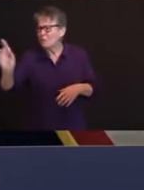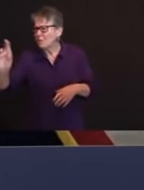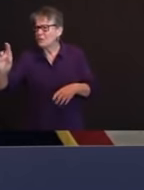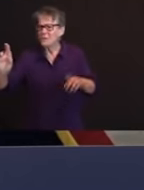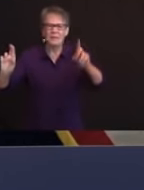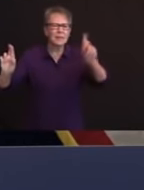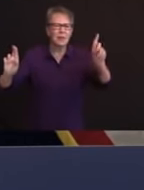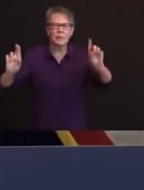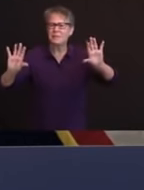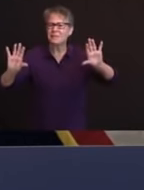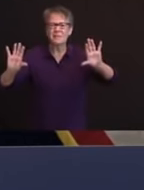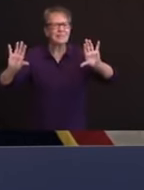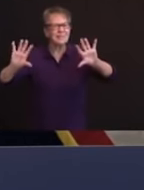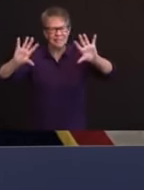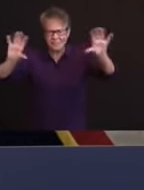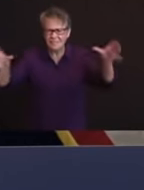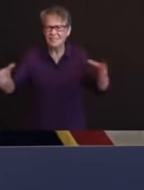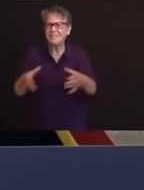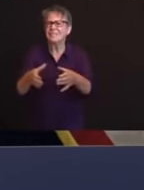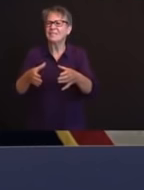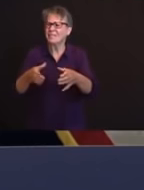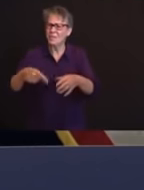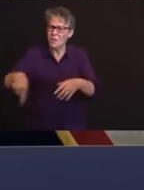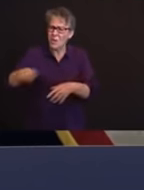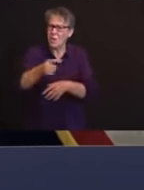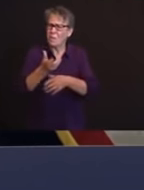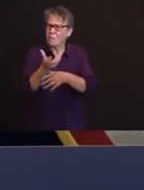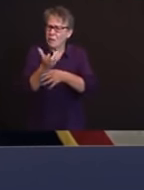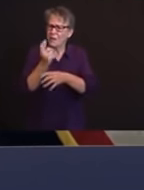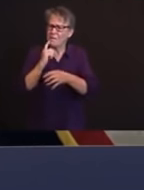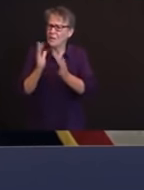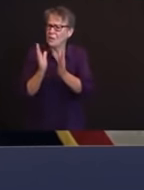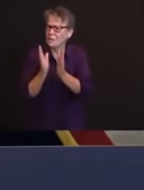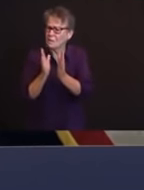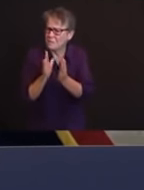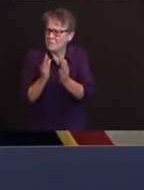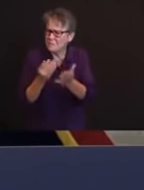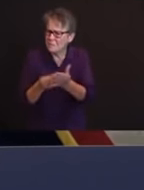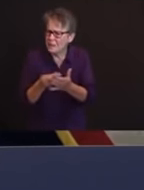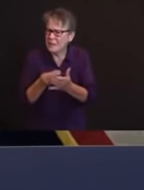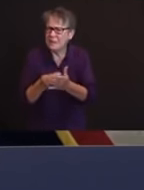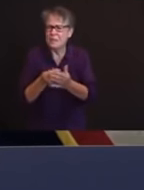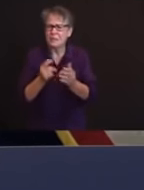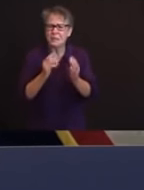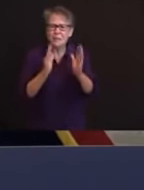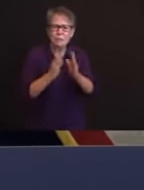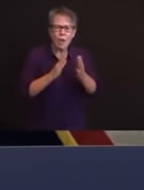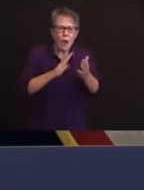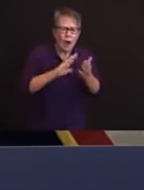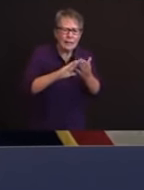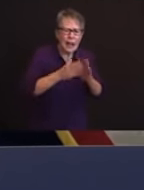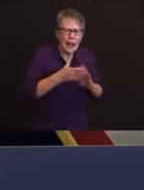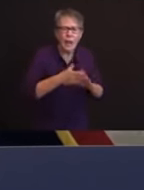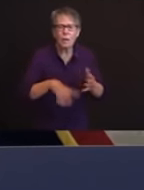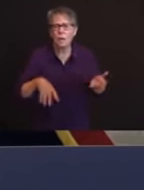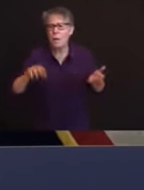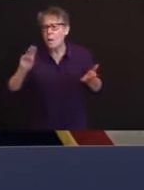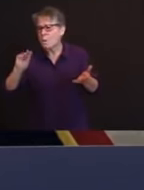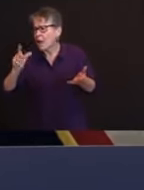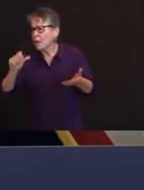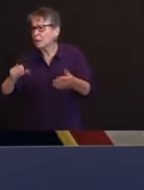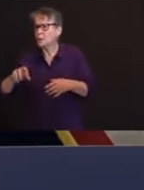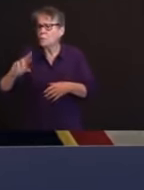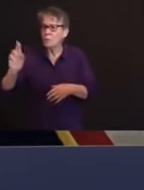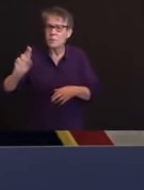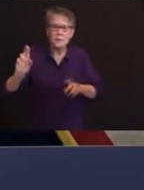for, that towns and mayors on both sides of the aisle here in New Jersey are asking for, to get that flexible state and local